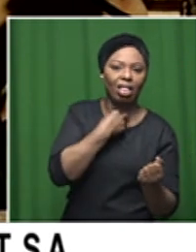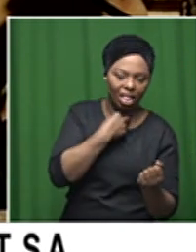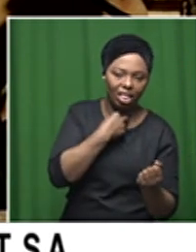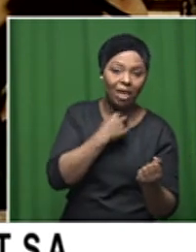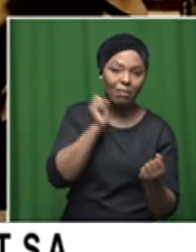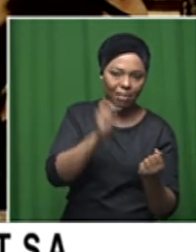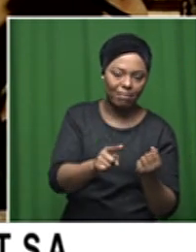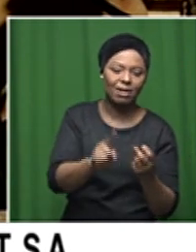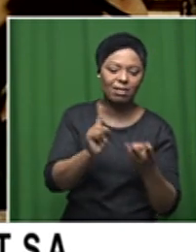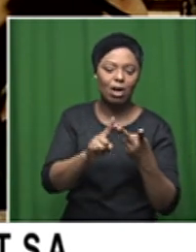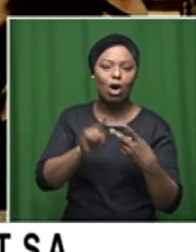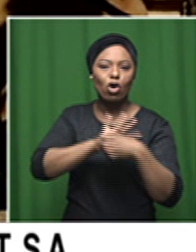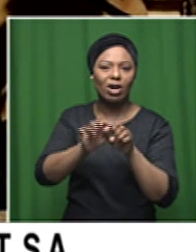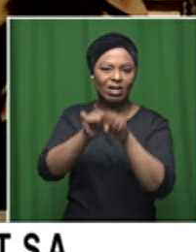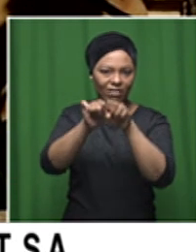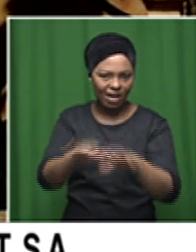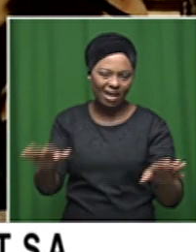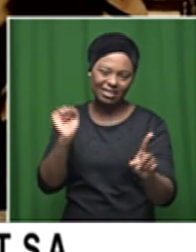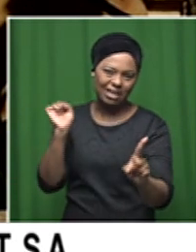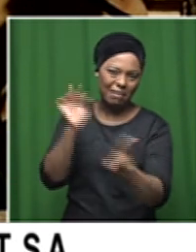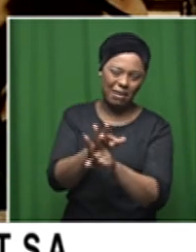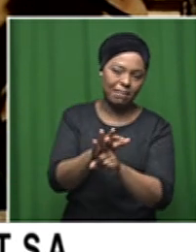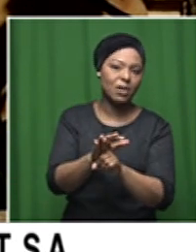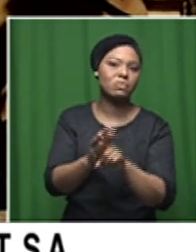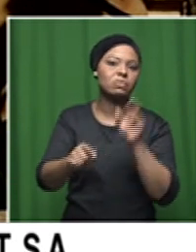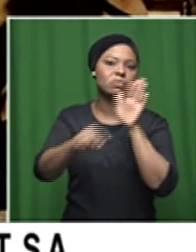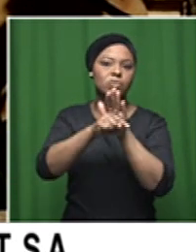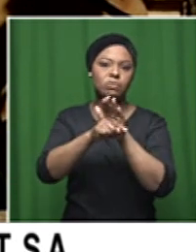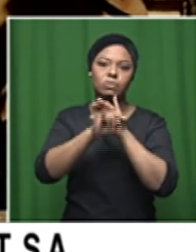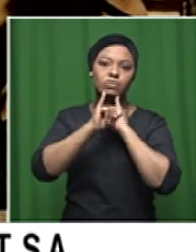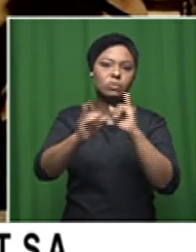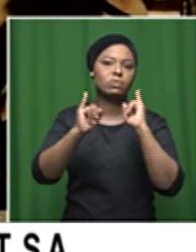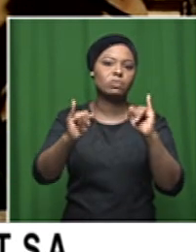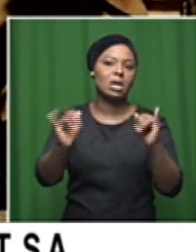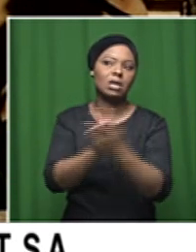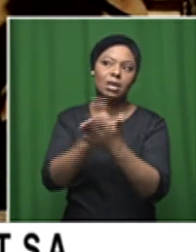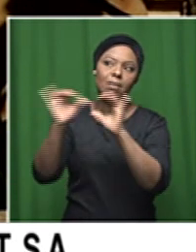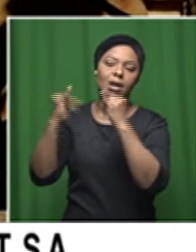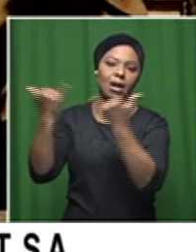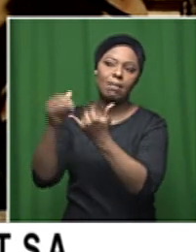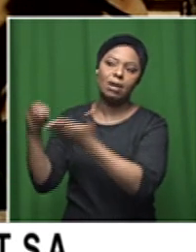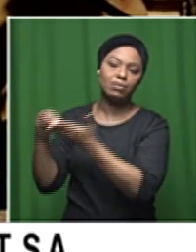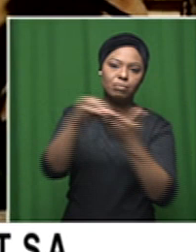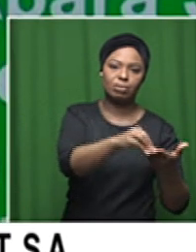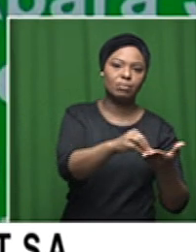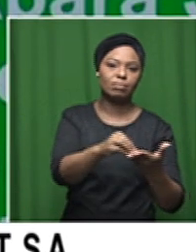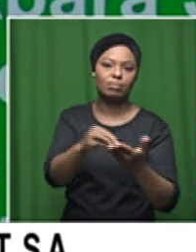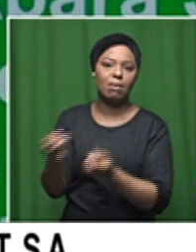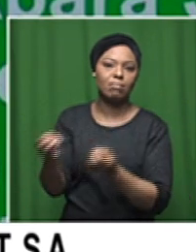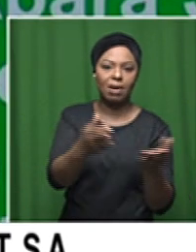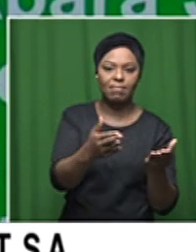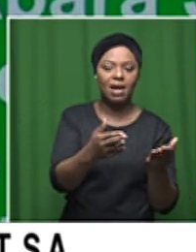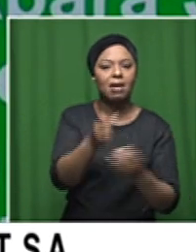also COVID also impacted negatively to us, of which some companies couldn't deliver the medicine.